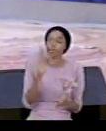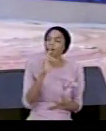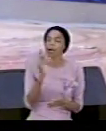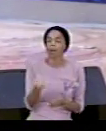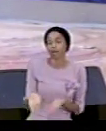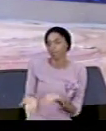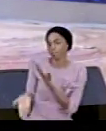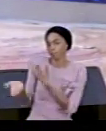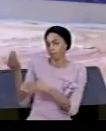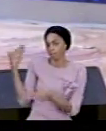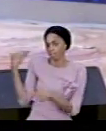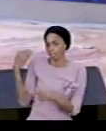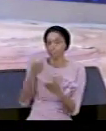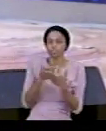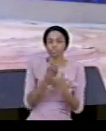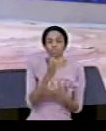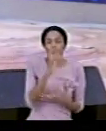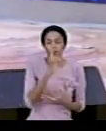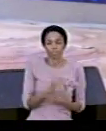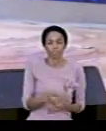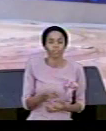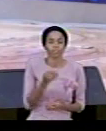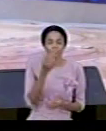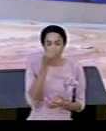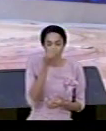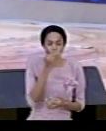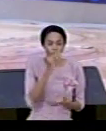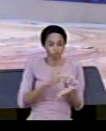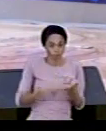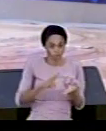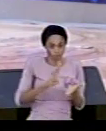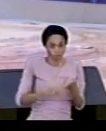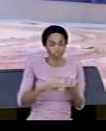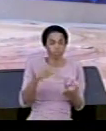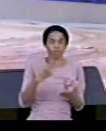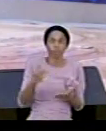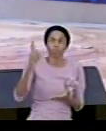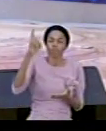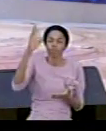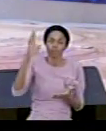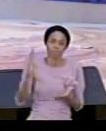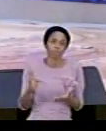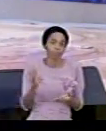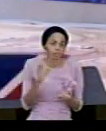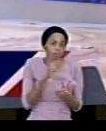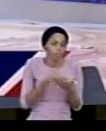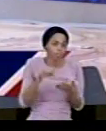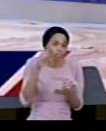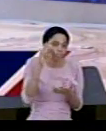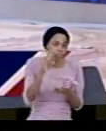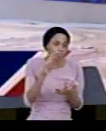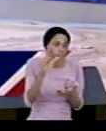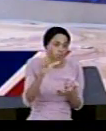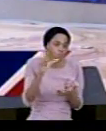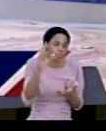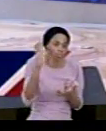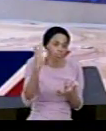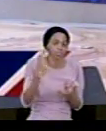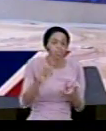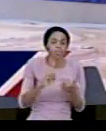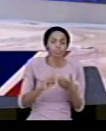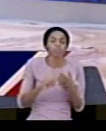through the forbearance of God. And then in verse 26, it tells us to declare, I